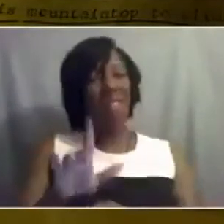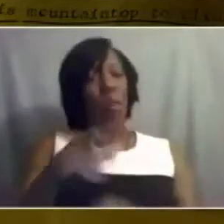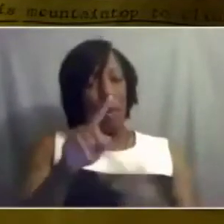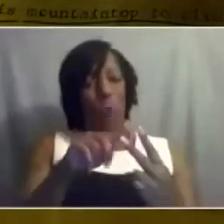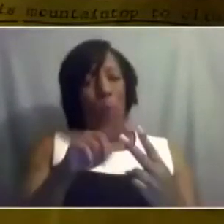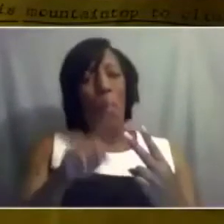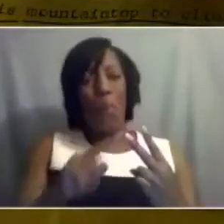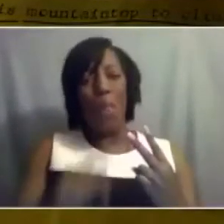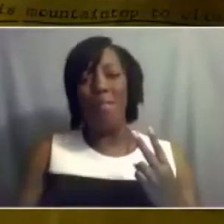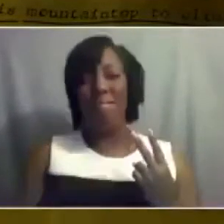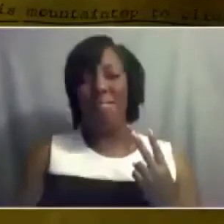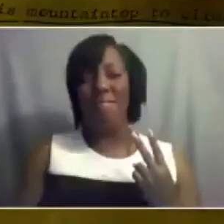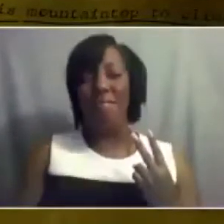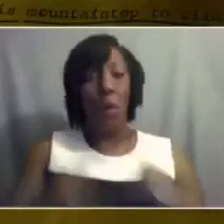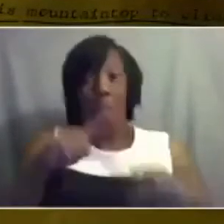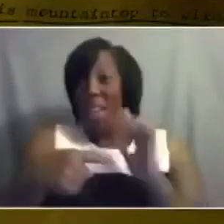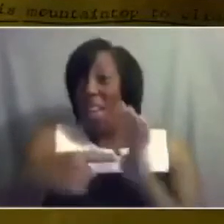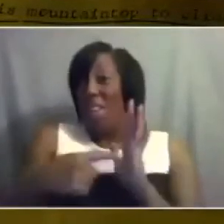and we can't afford not to.